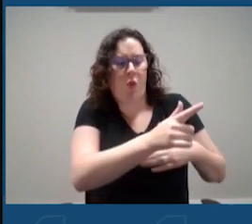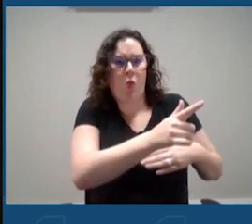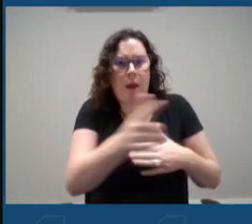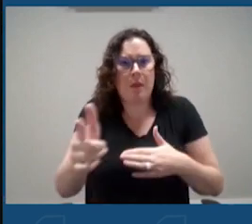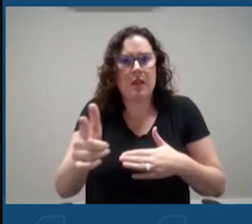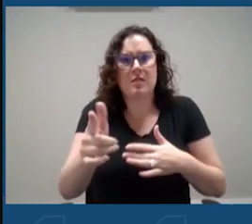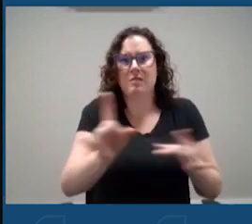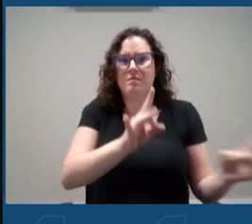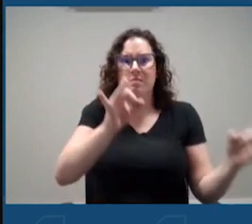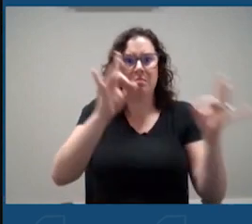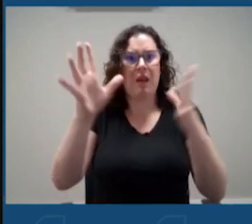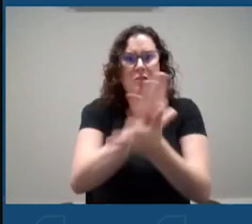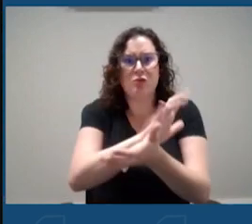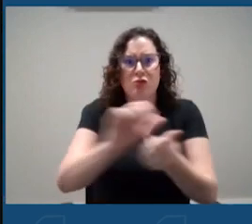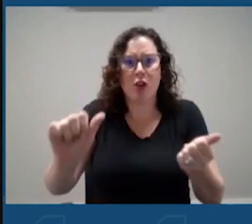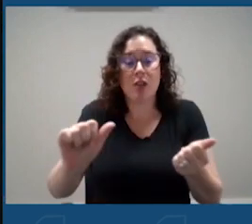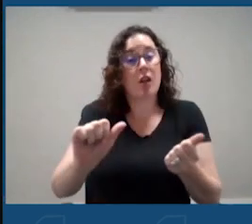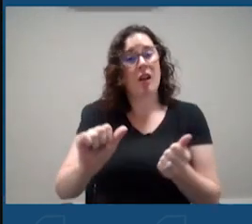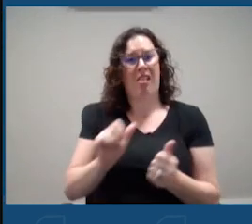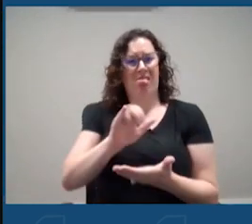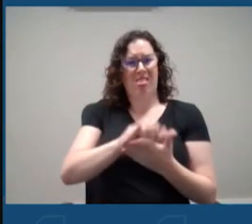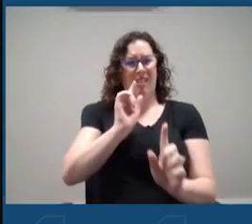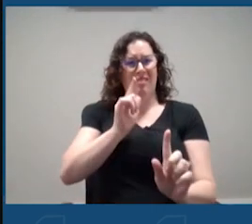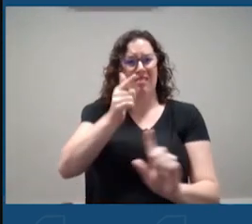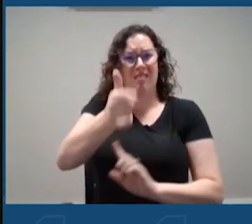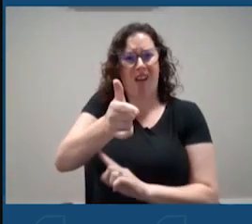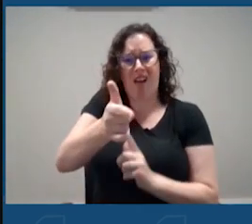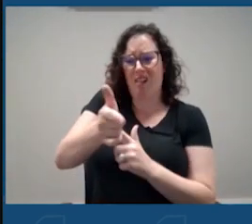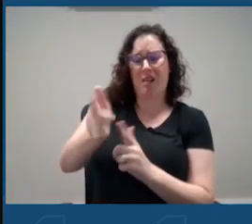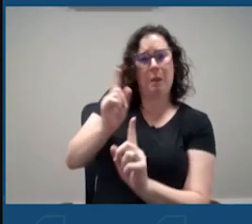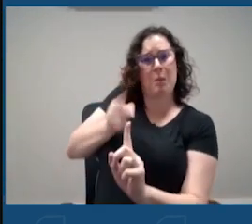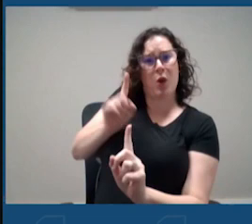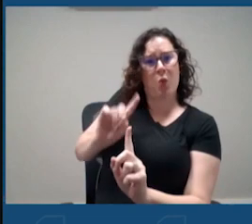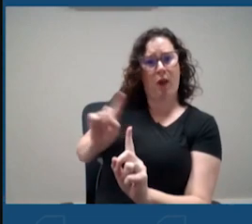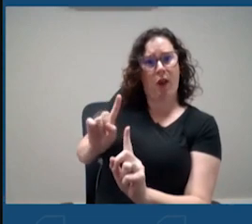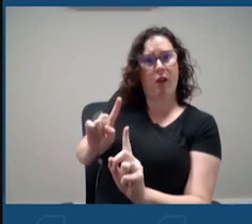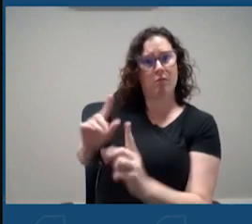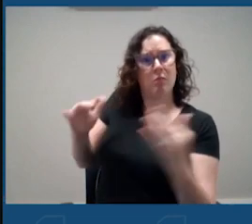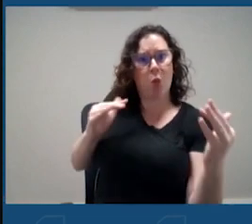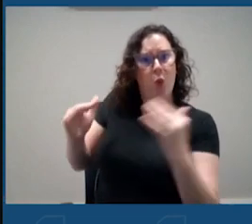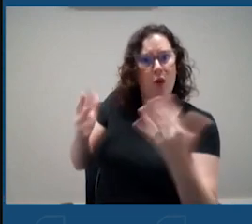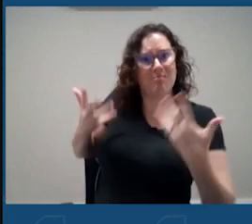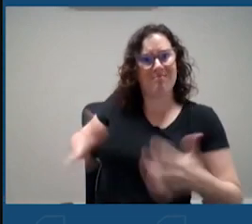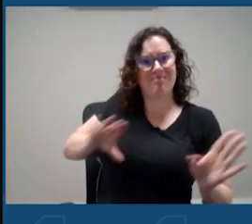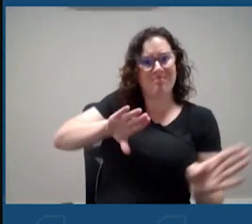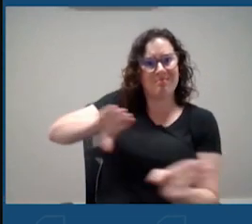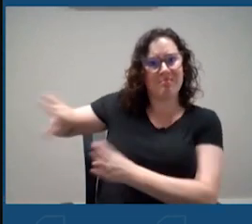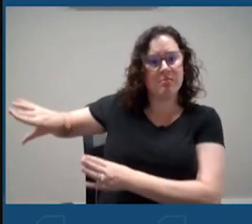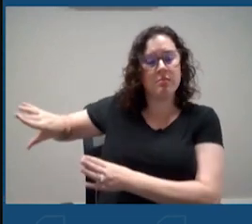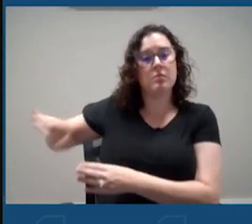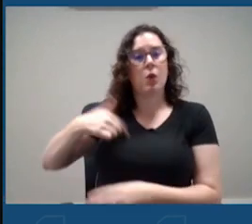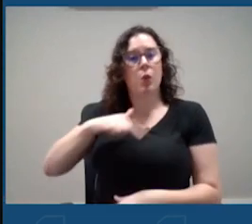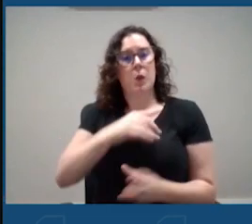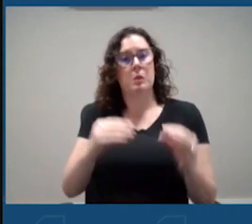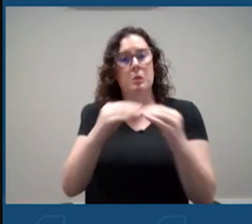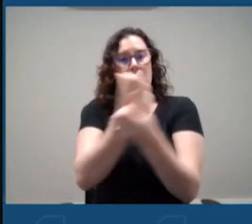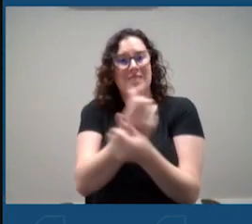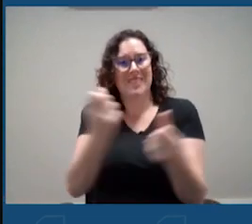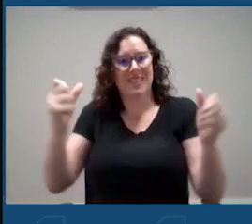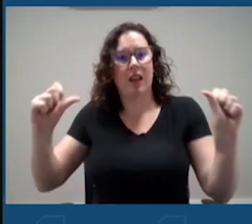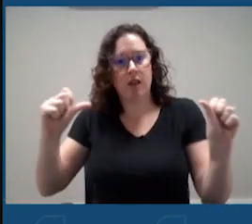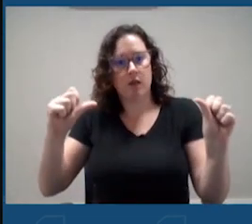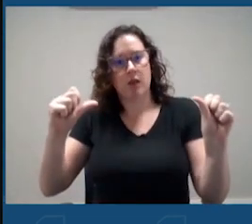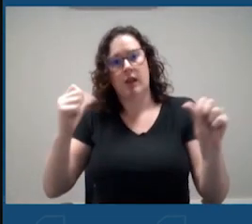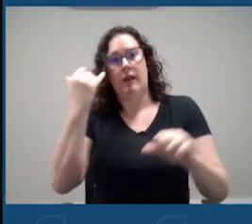belong nowhere but a battlefield. And I think it's about high time we say that we were safer when there was a national